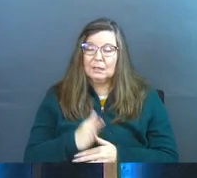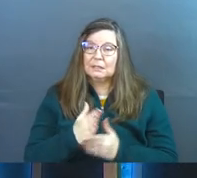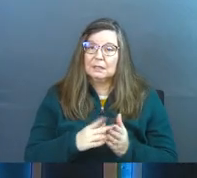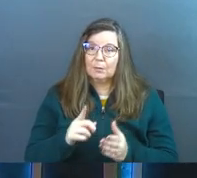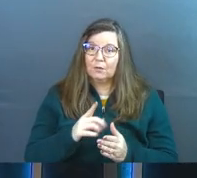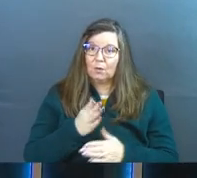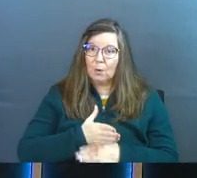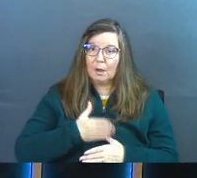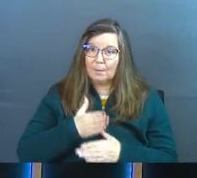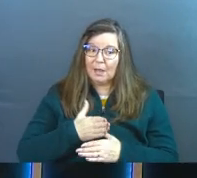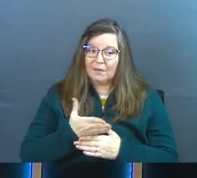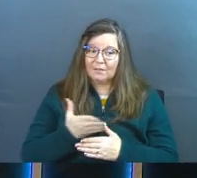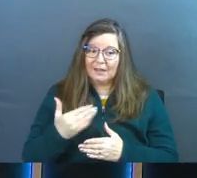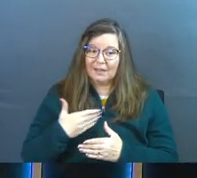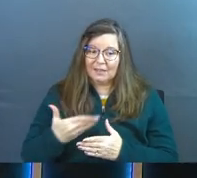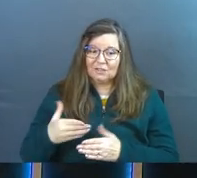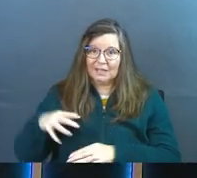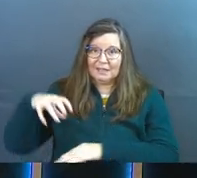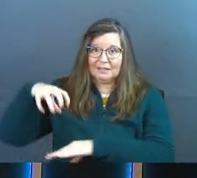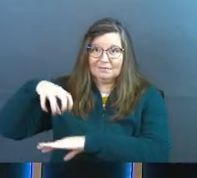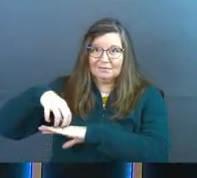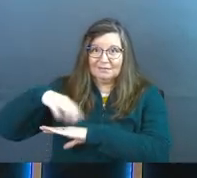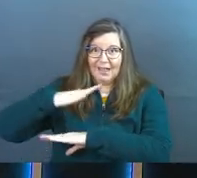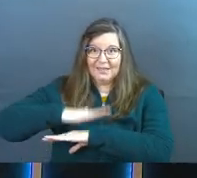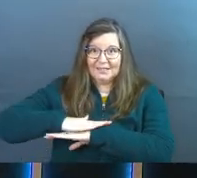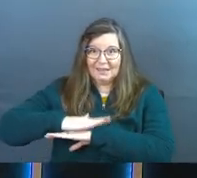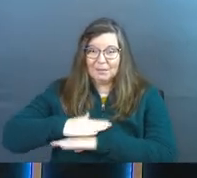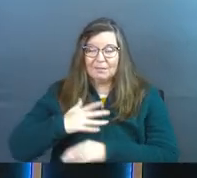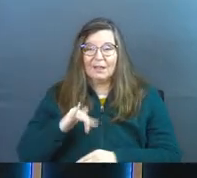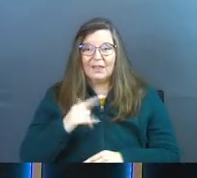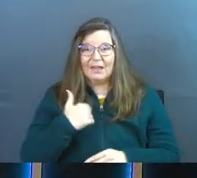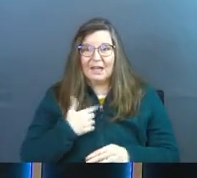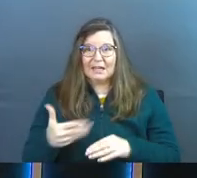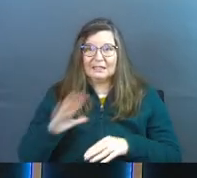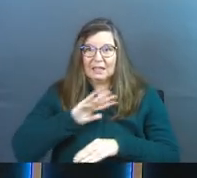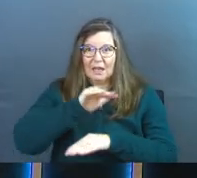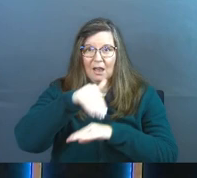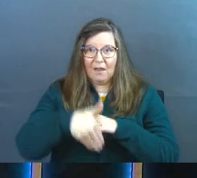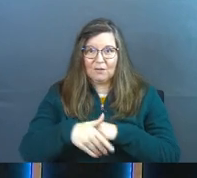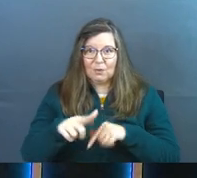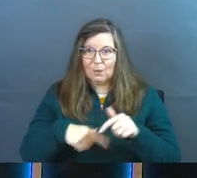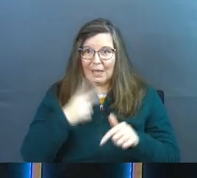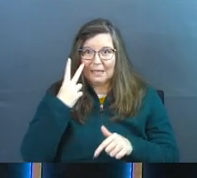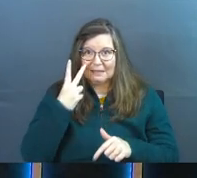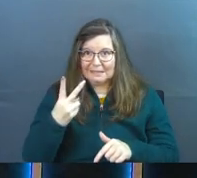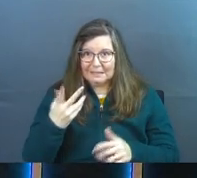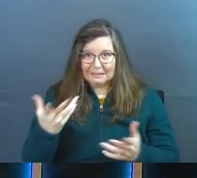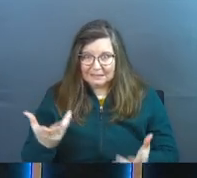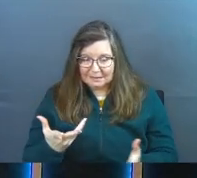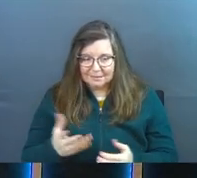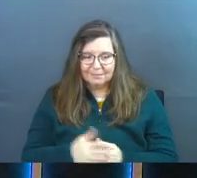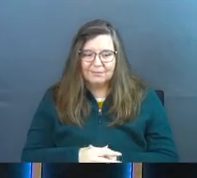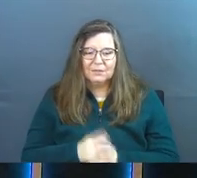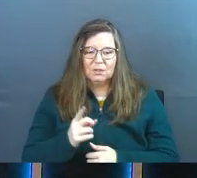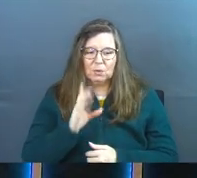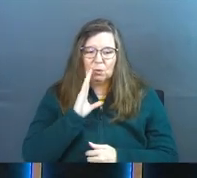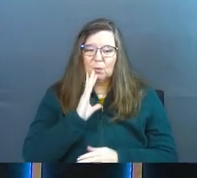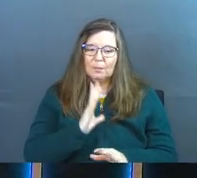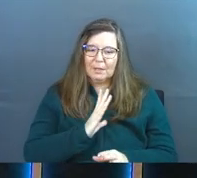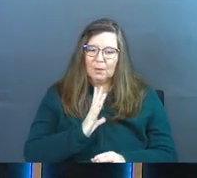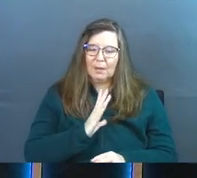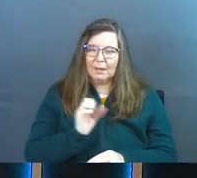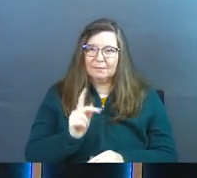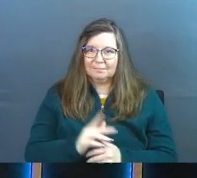Some of you are bothered by the fact that there's a thing there and that it's got a covering over it, that you can't see it, and you're going to be